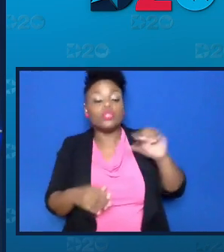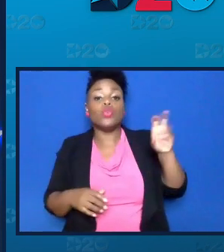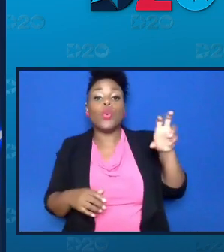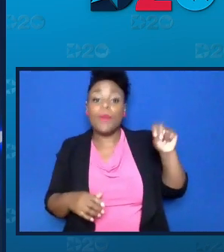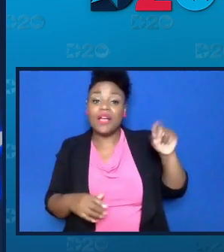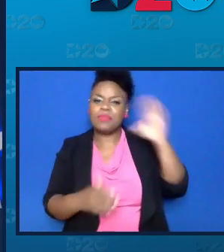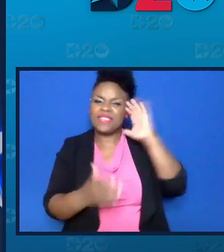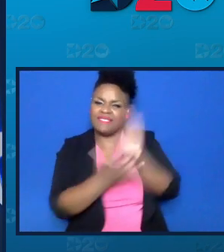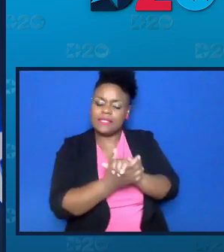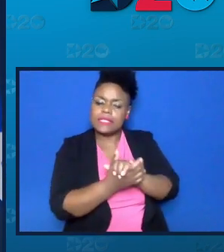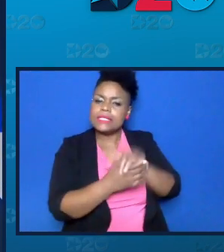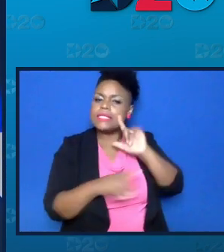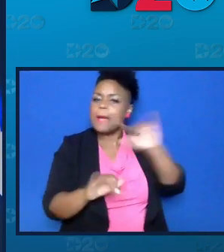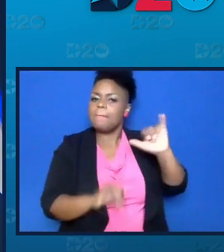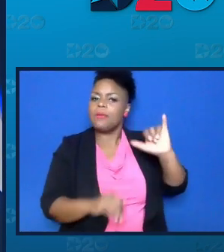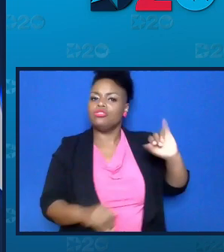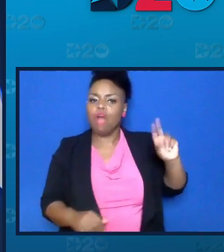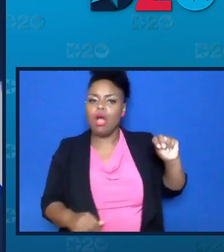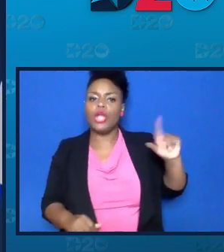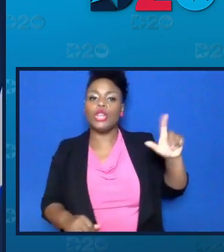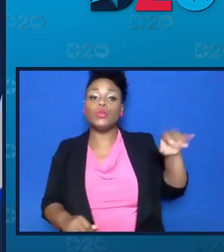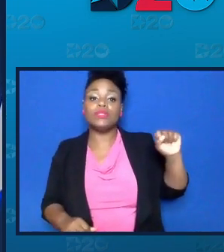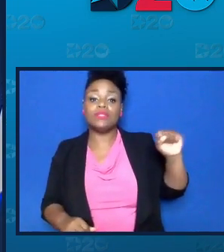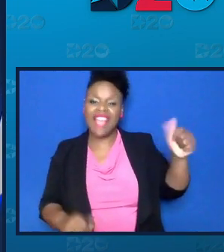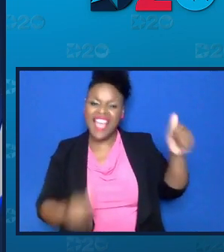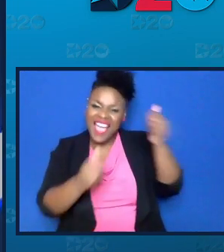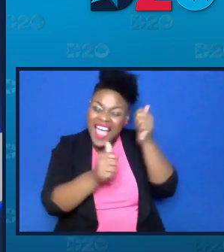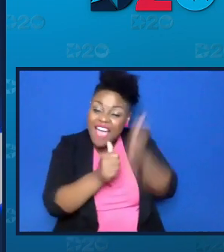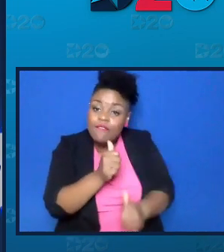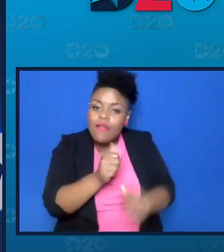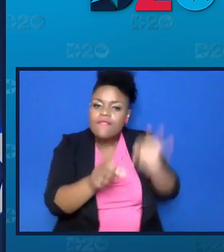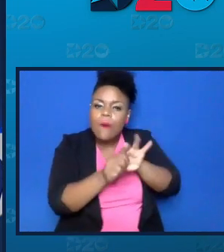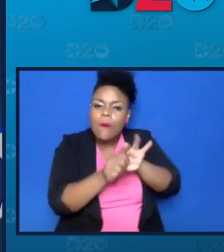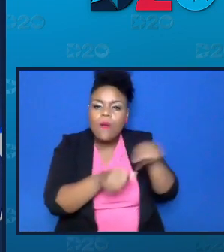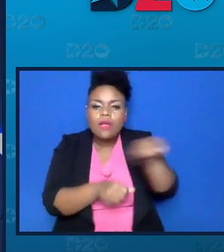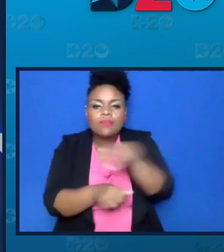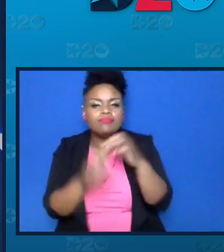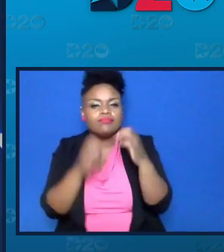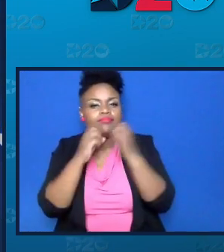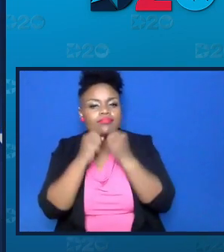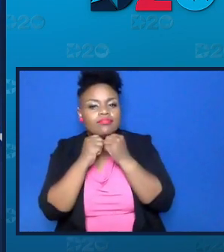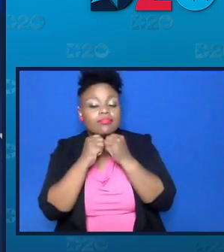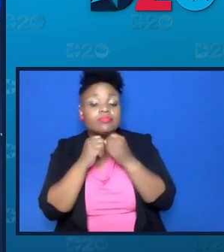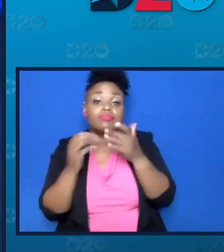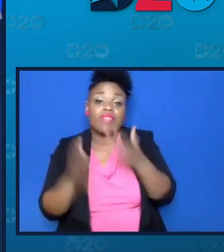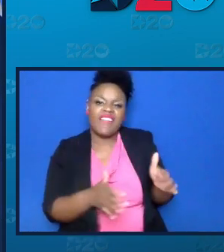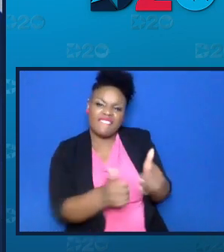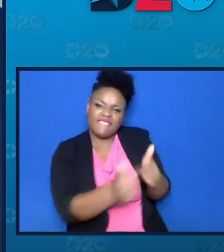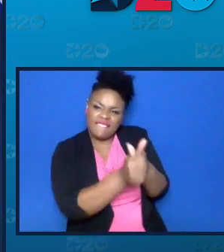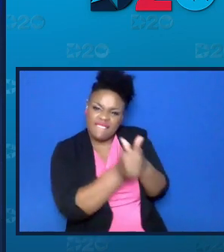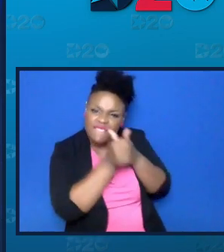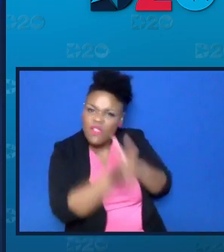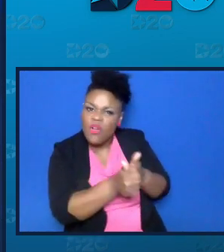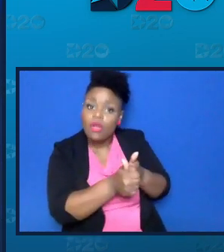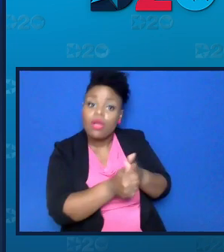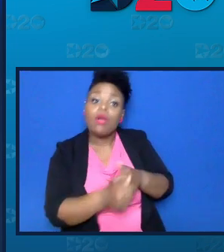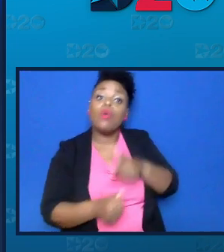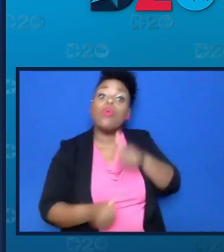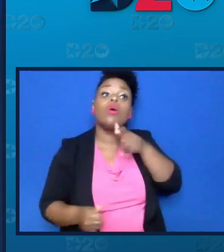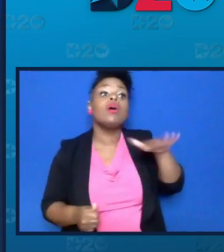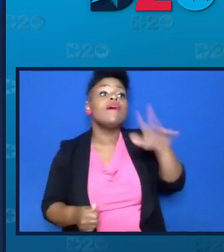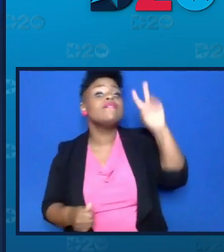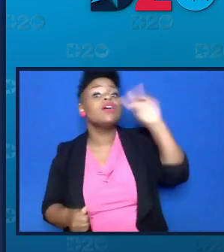matters. Personally, I plan to follow the example of six current cabinet members, Vice President Pence, and President